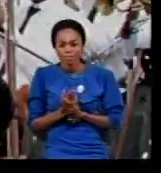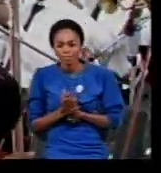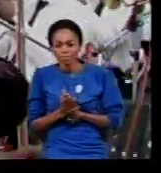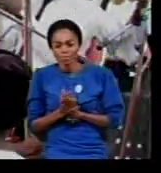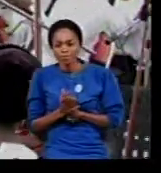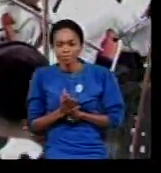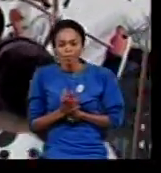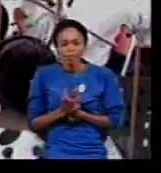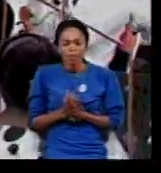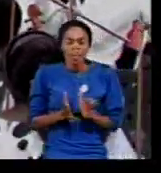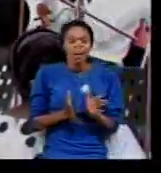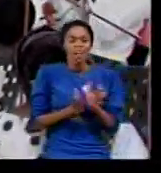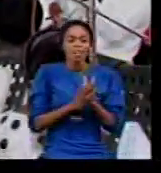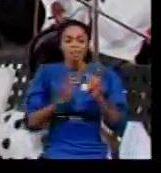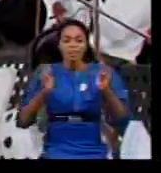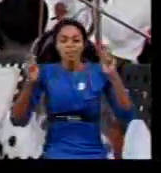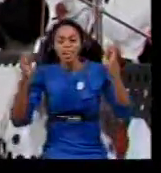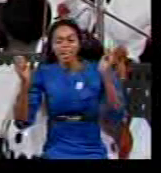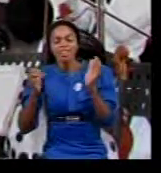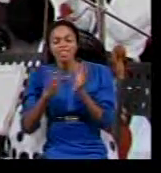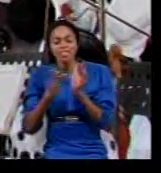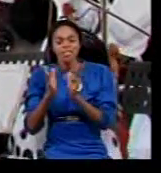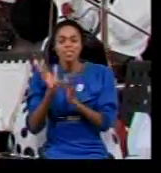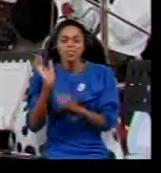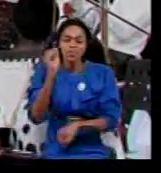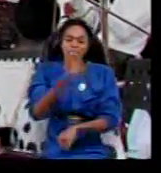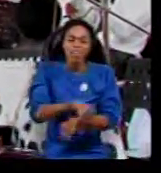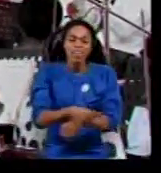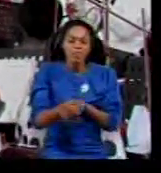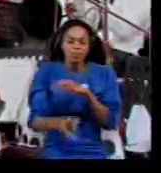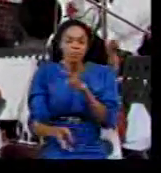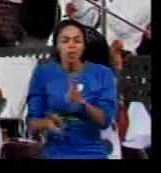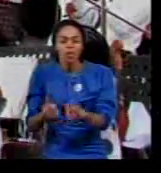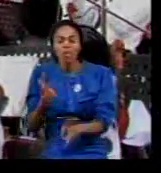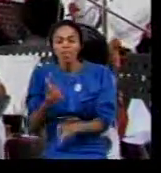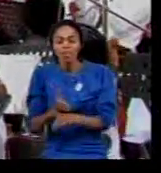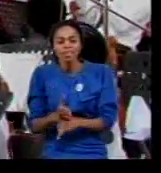are the people of Joash, the father of Gideon.